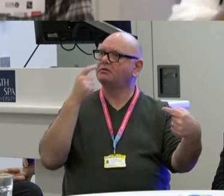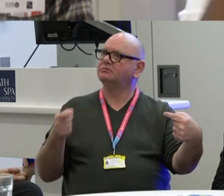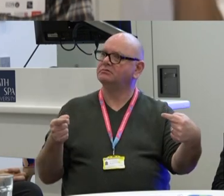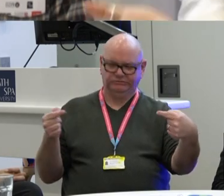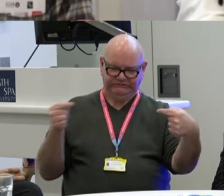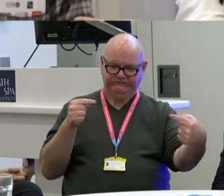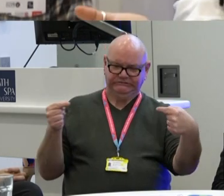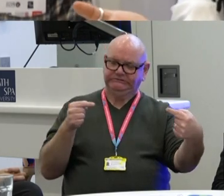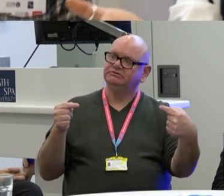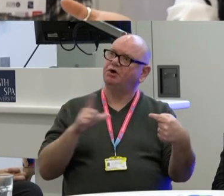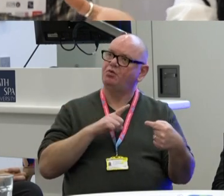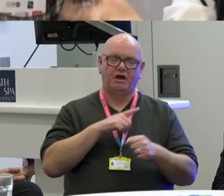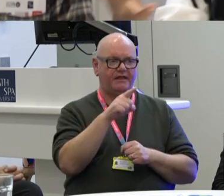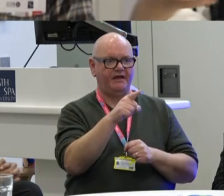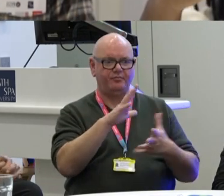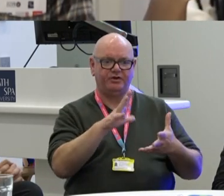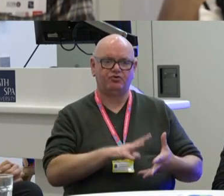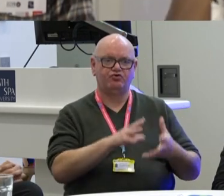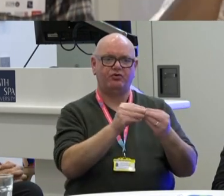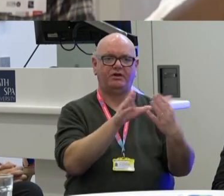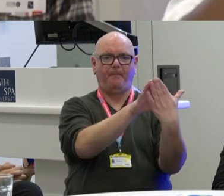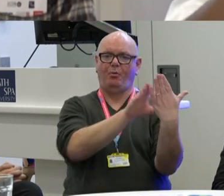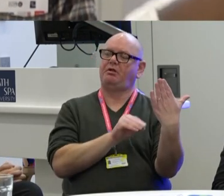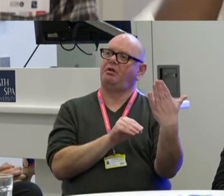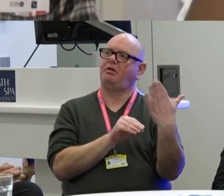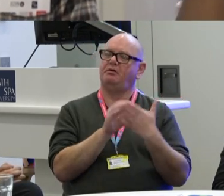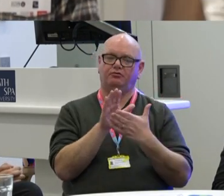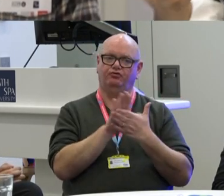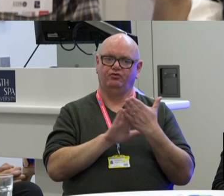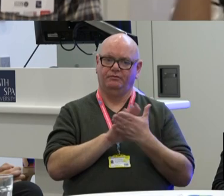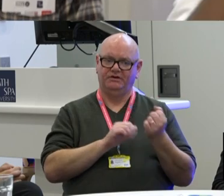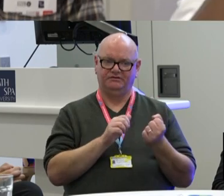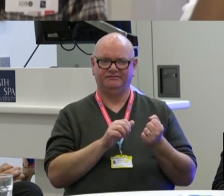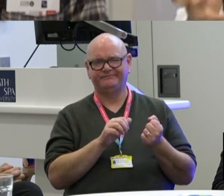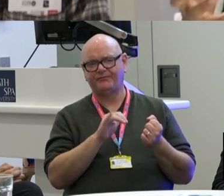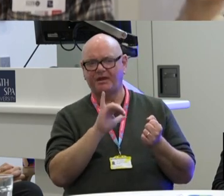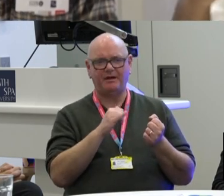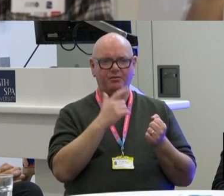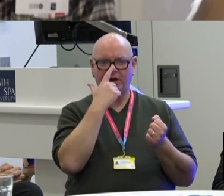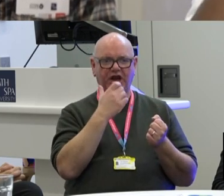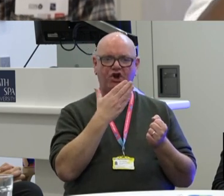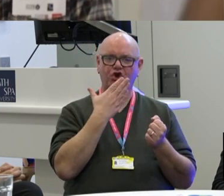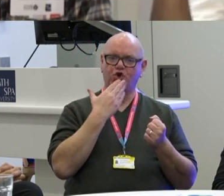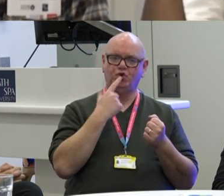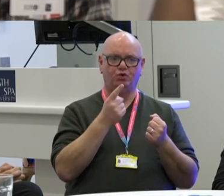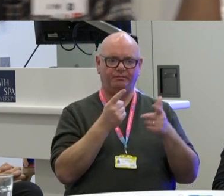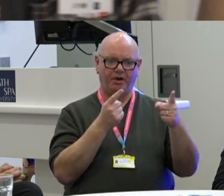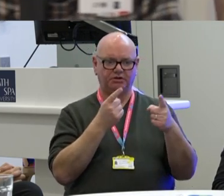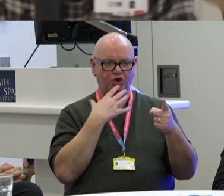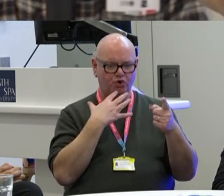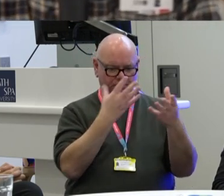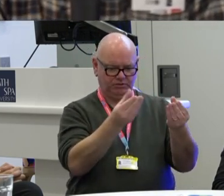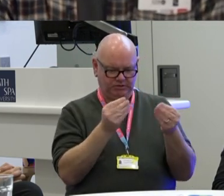got, they've created a blueprint that we could not necessarily use some of it, but actually then compete